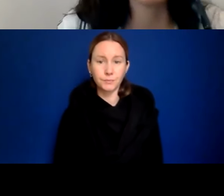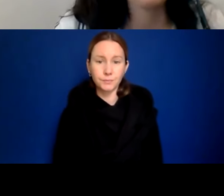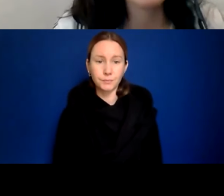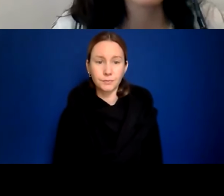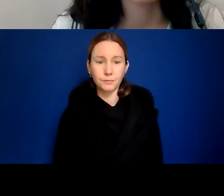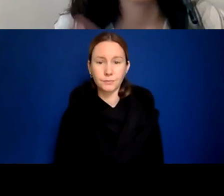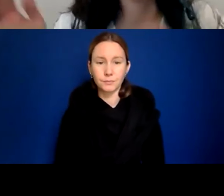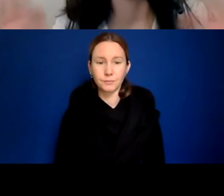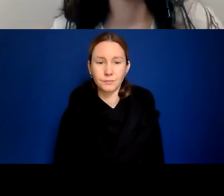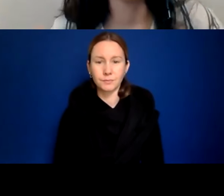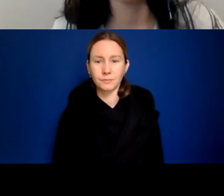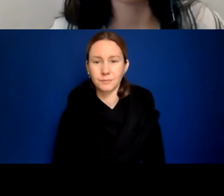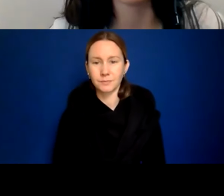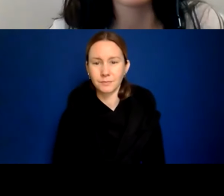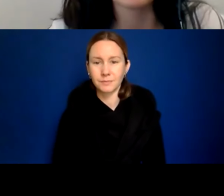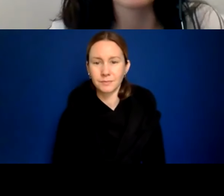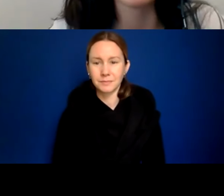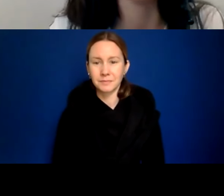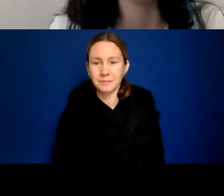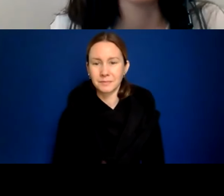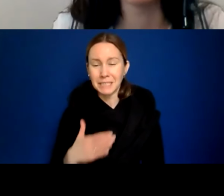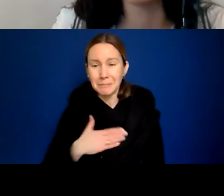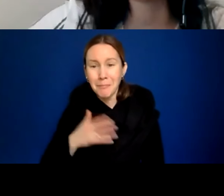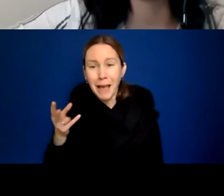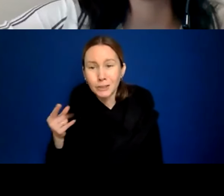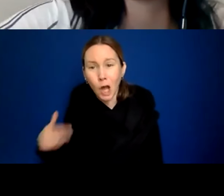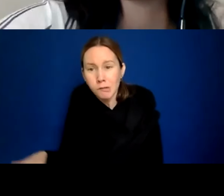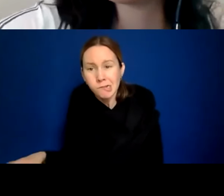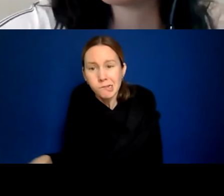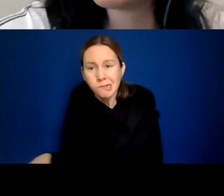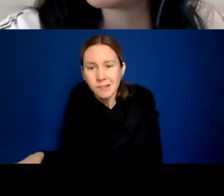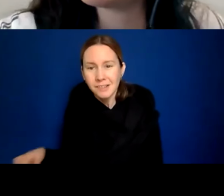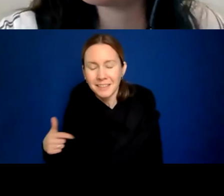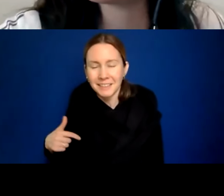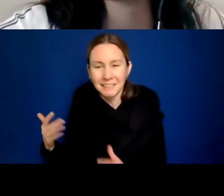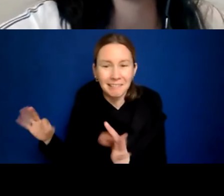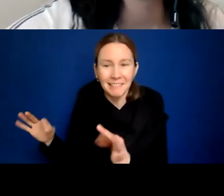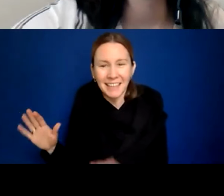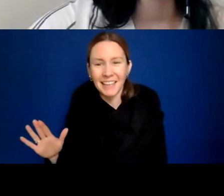Sorry, my dog is having like a little, he's going crazy next to me, but he's okay. Hey, buddy.